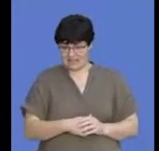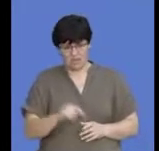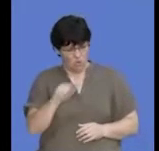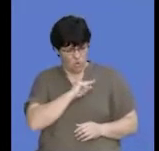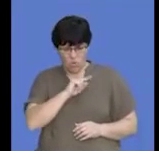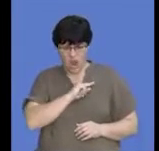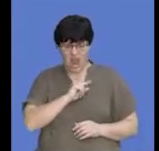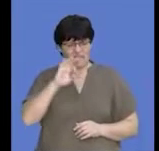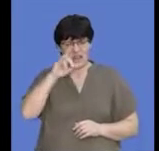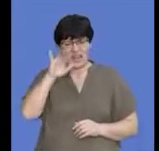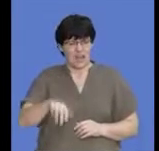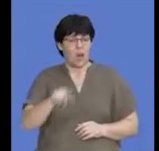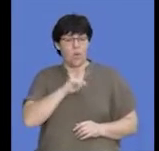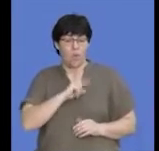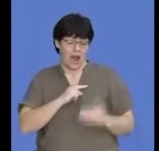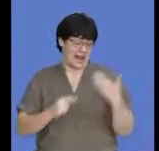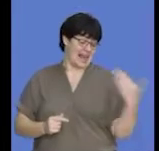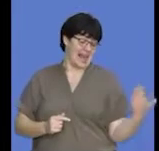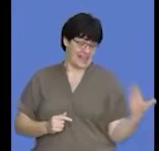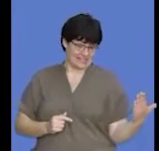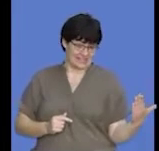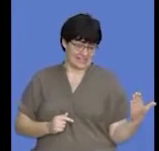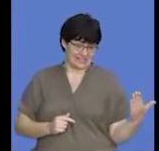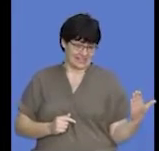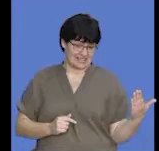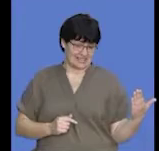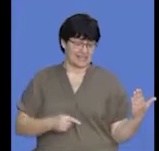is this a valley? Because on the left hand side of